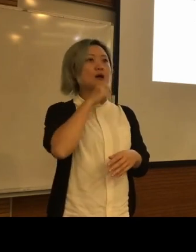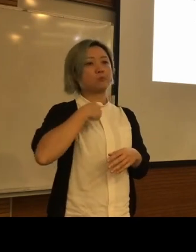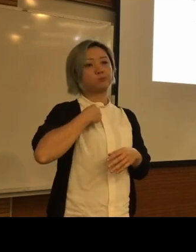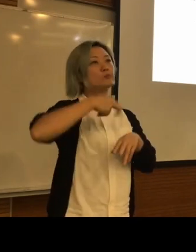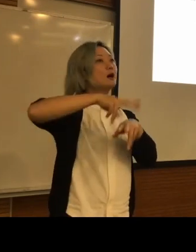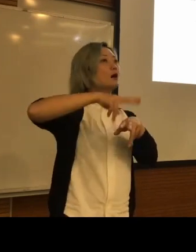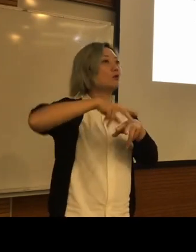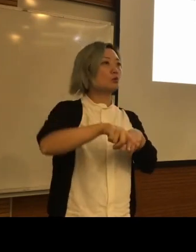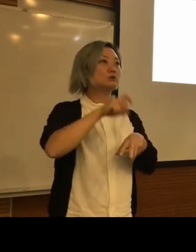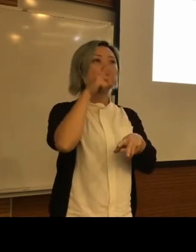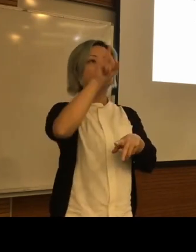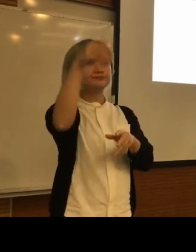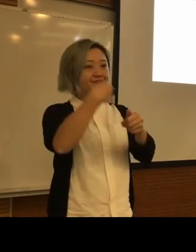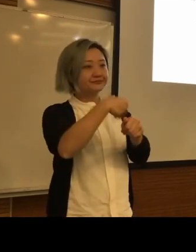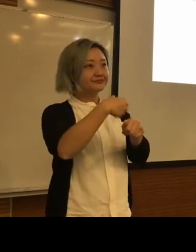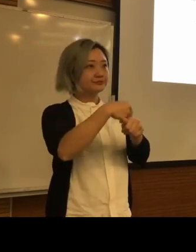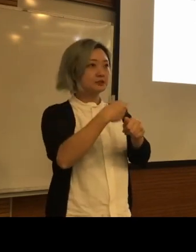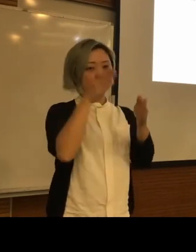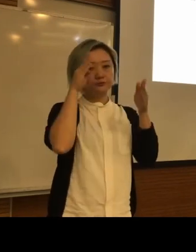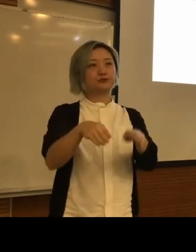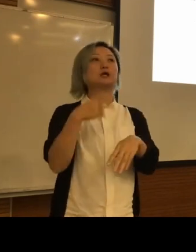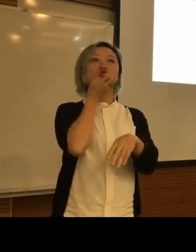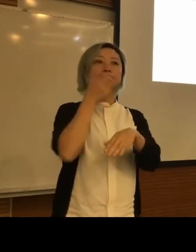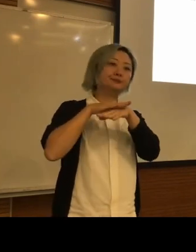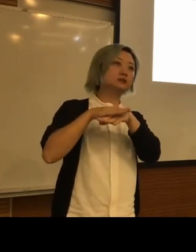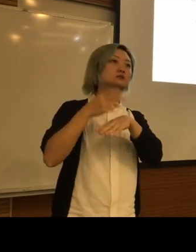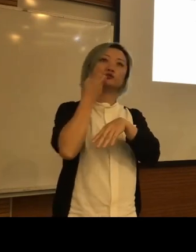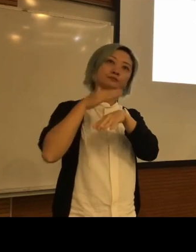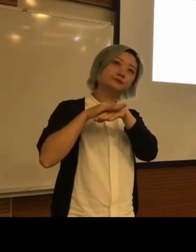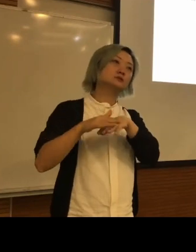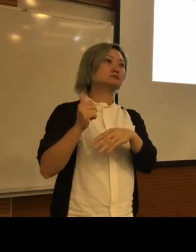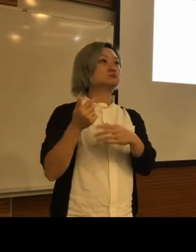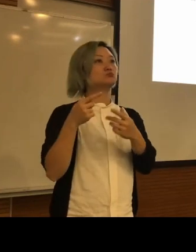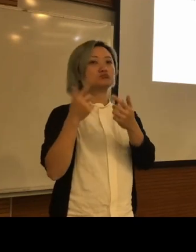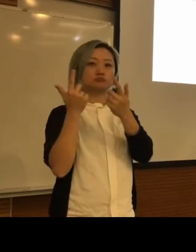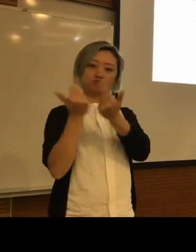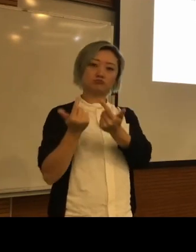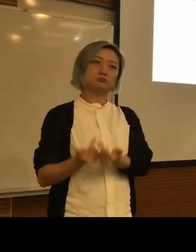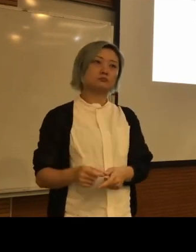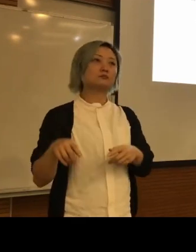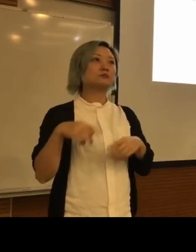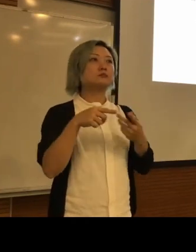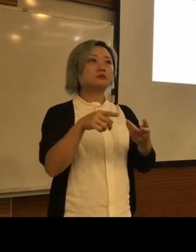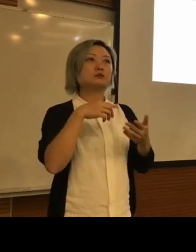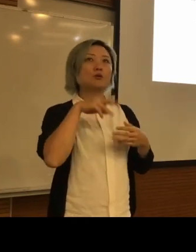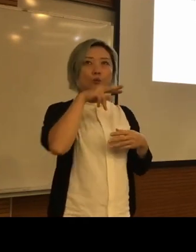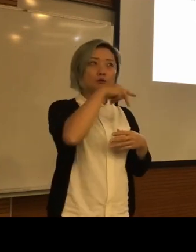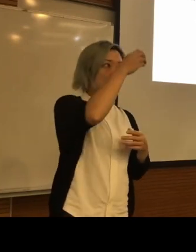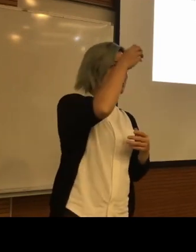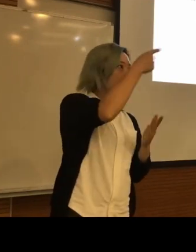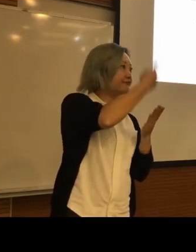are taught the linguistic way, that the linguistic way is the right one, then you don't navigate by the rule of